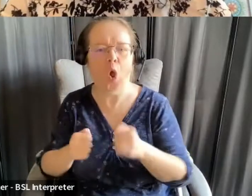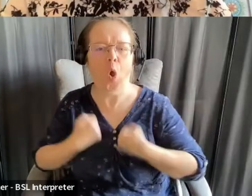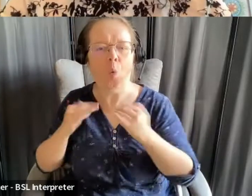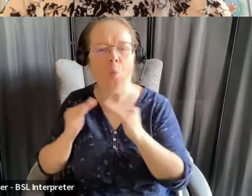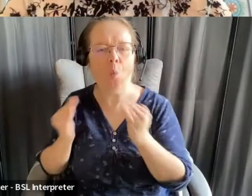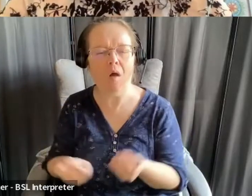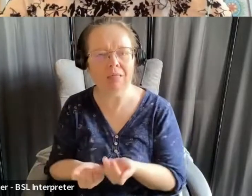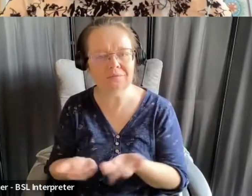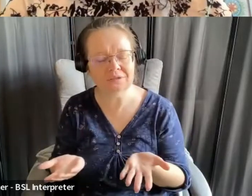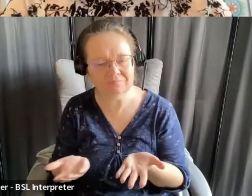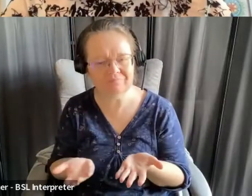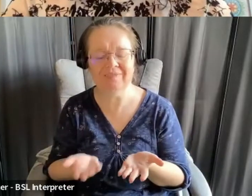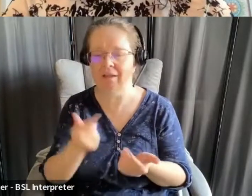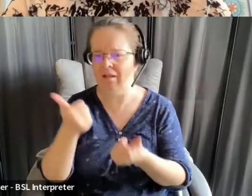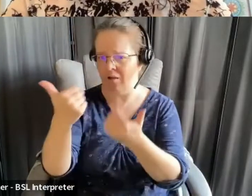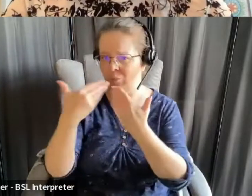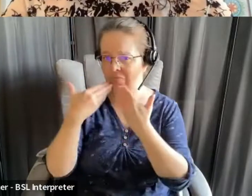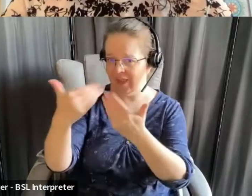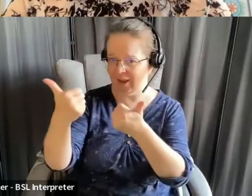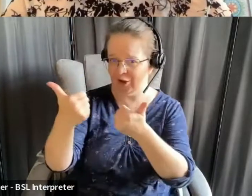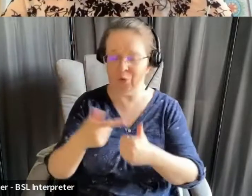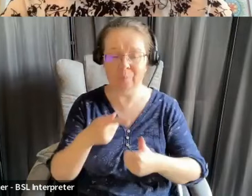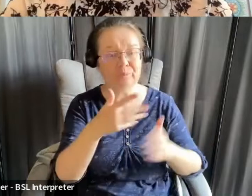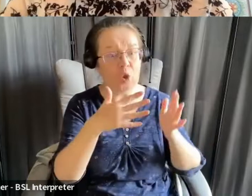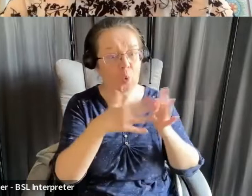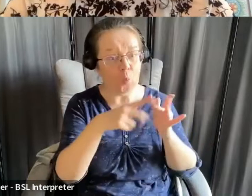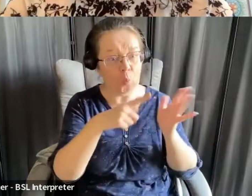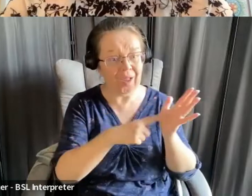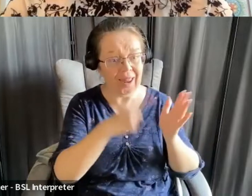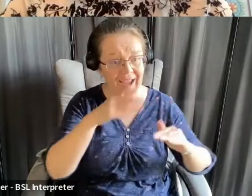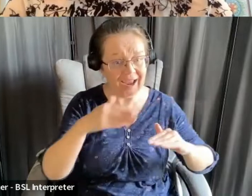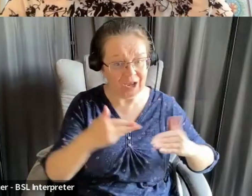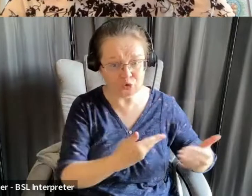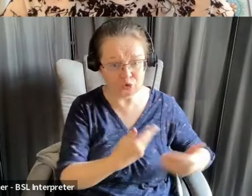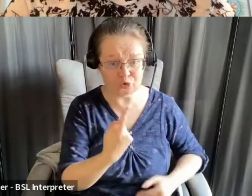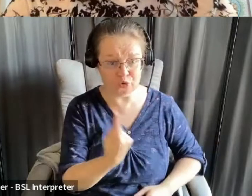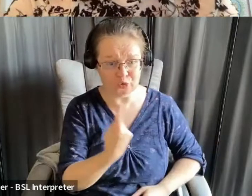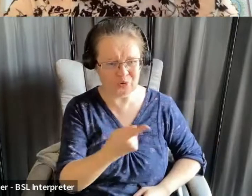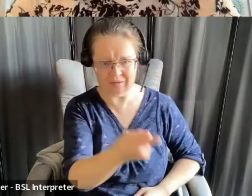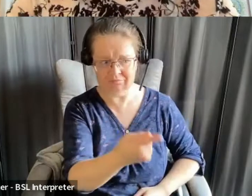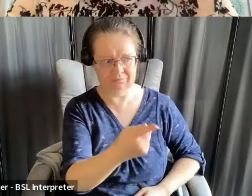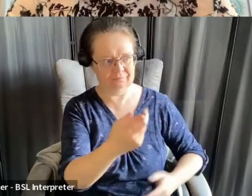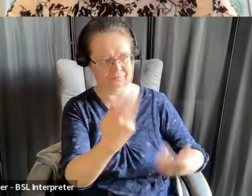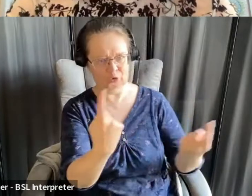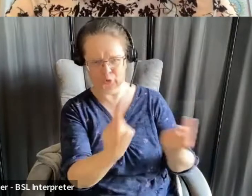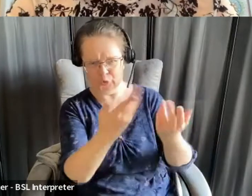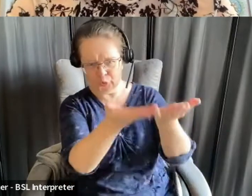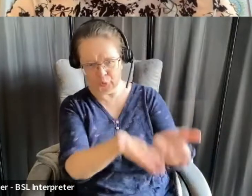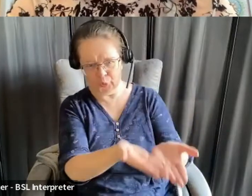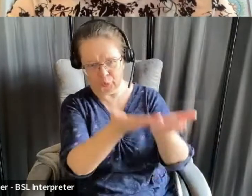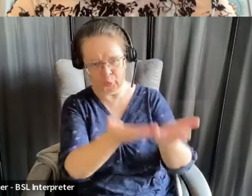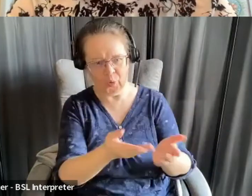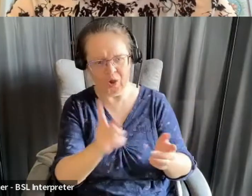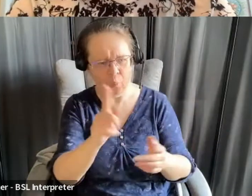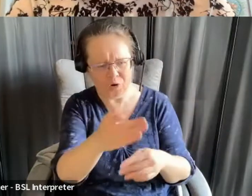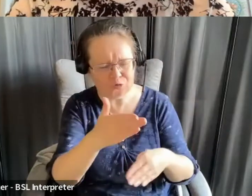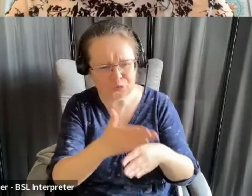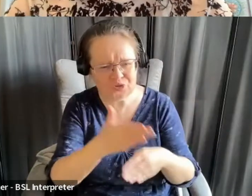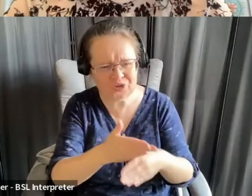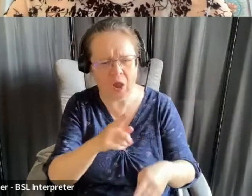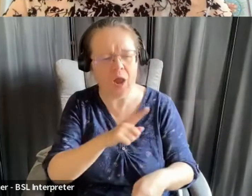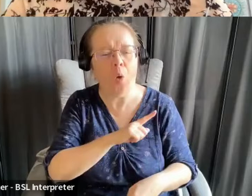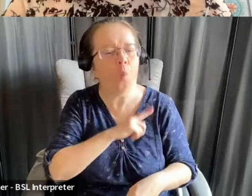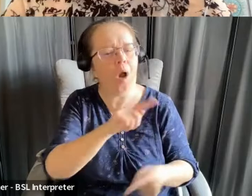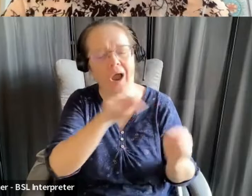Carley, thanks for that. Will, could you please introduce yourself? Who are you? What do you actually do? And why are you